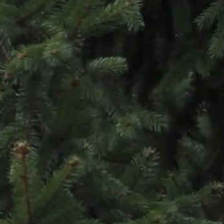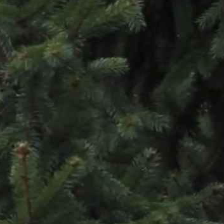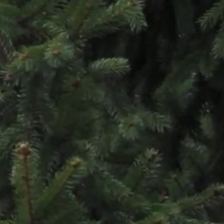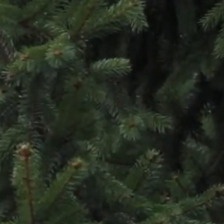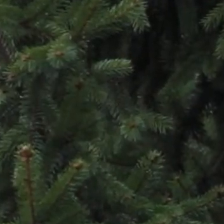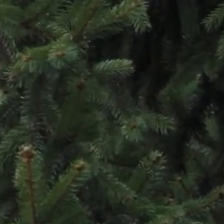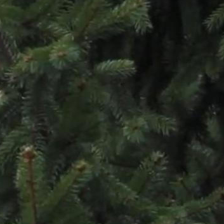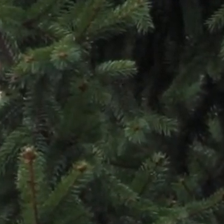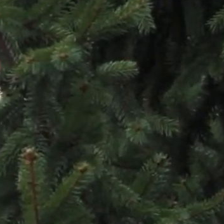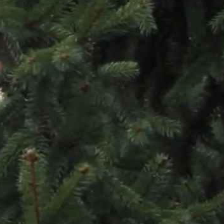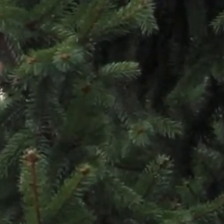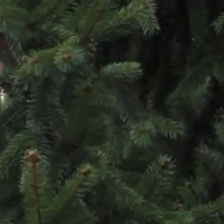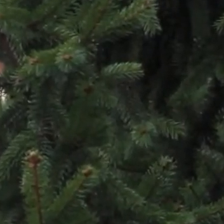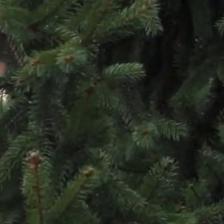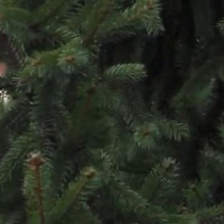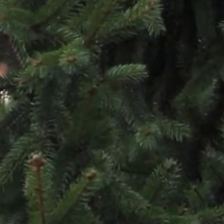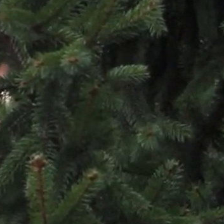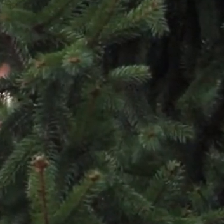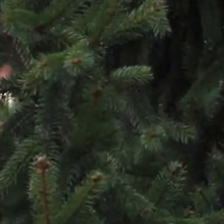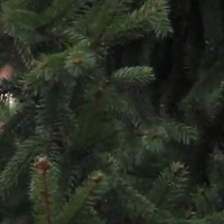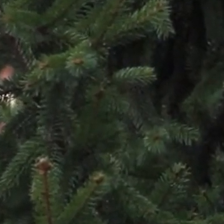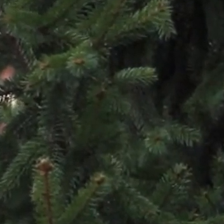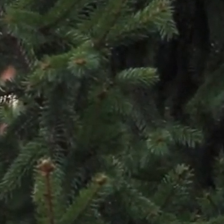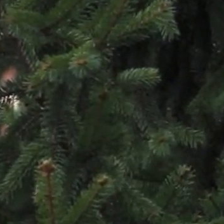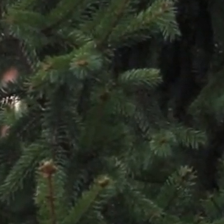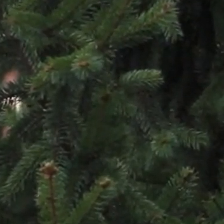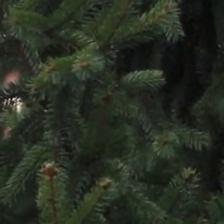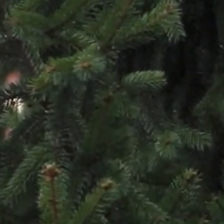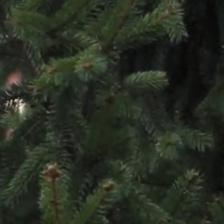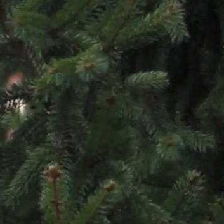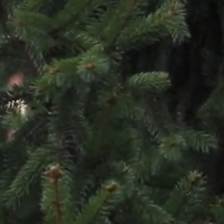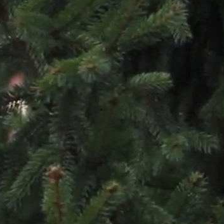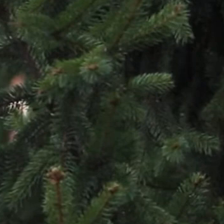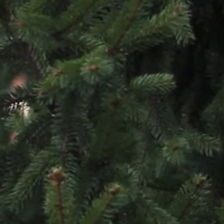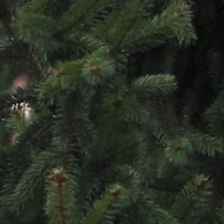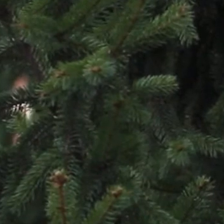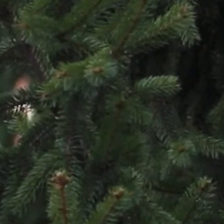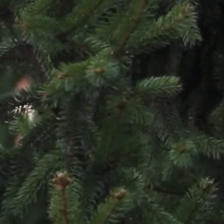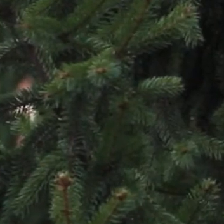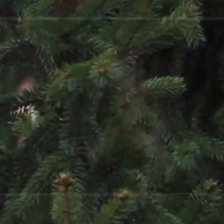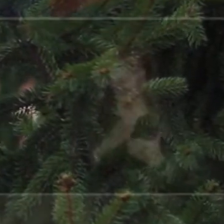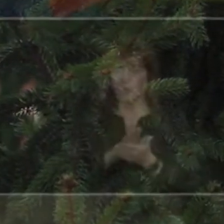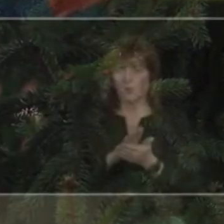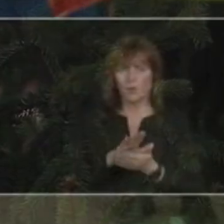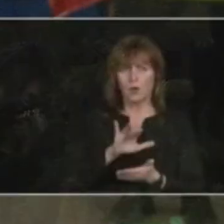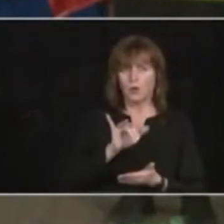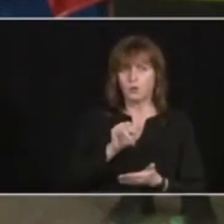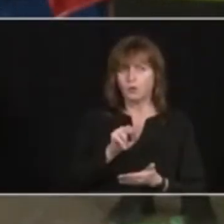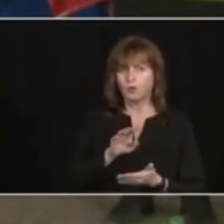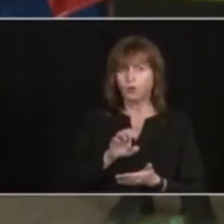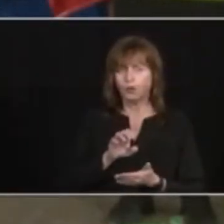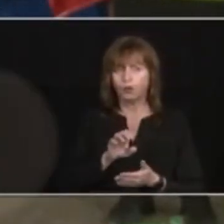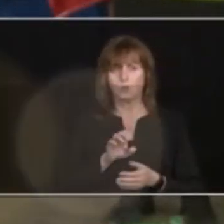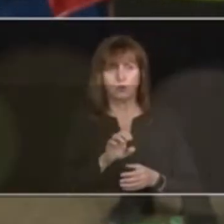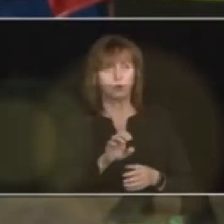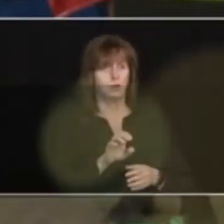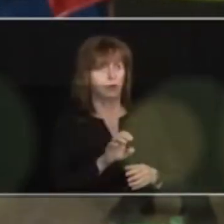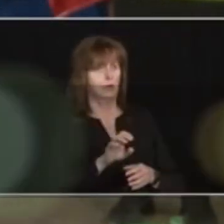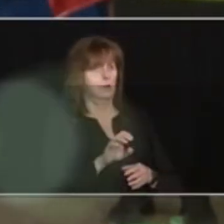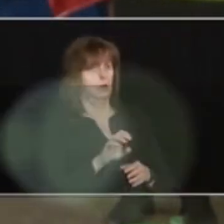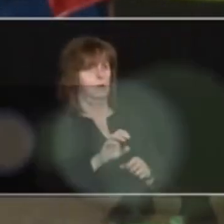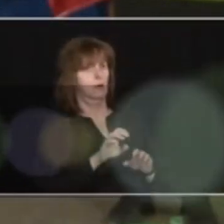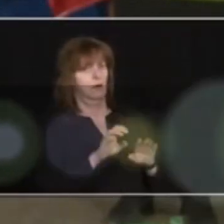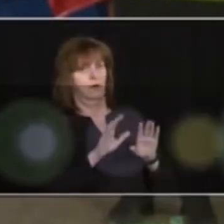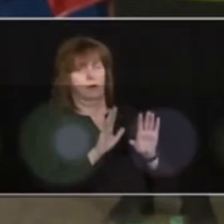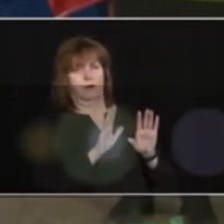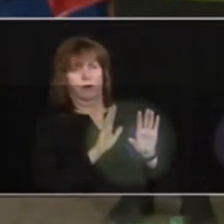provincial government is listening to the recommendations of Ontario's Chief Medical Officer of Health. But as I've always said